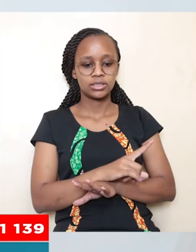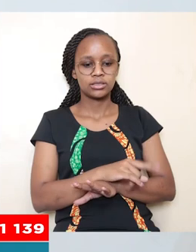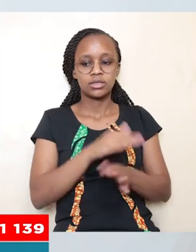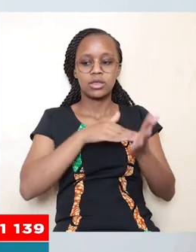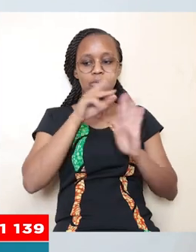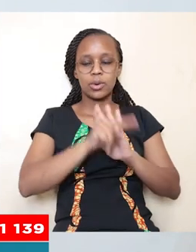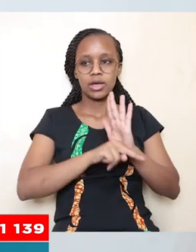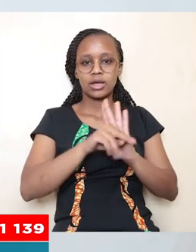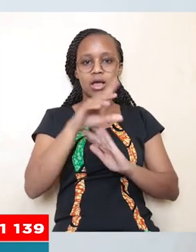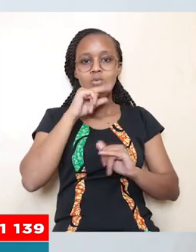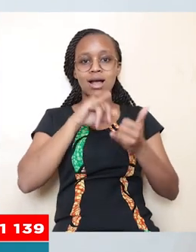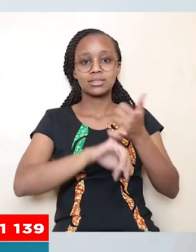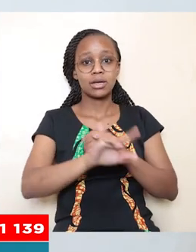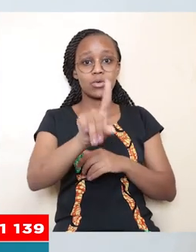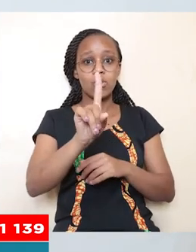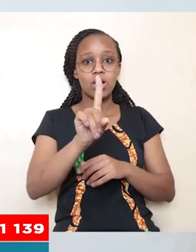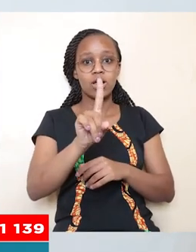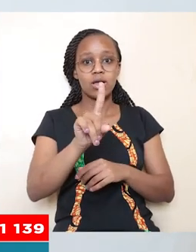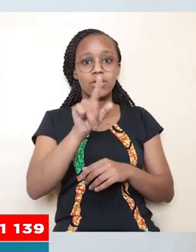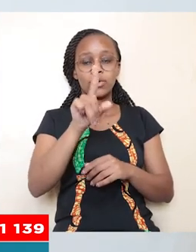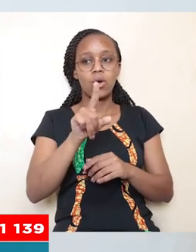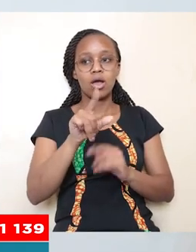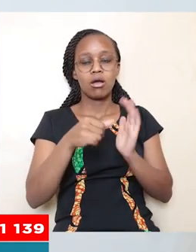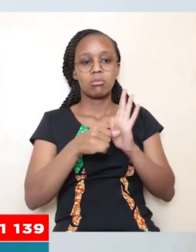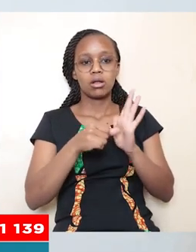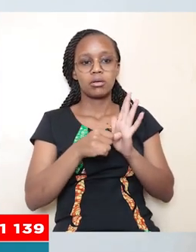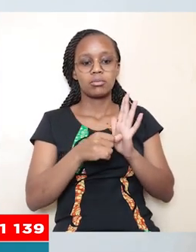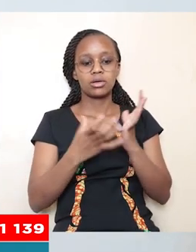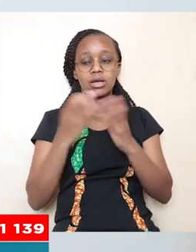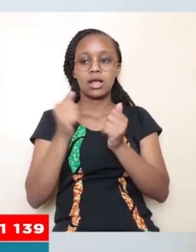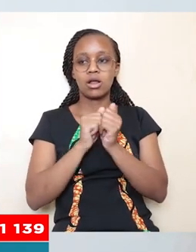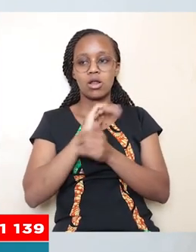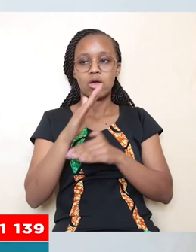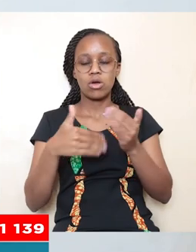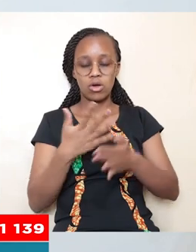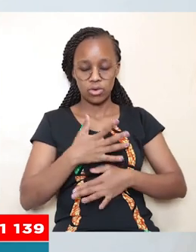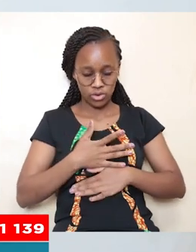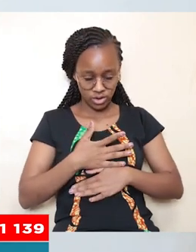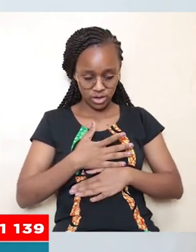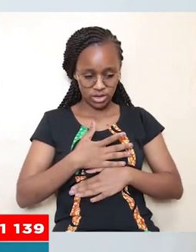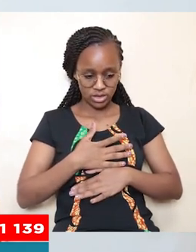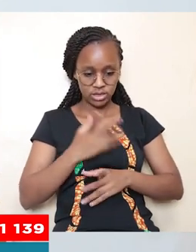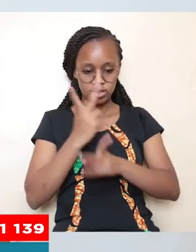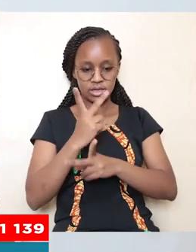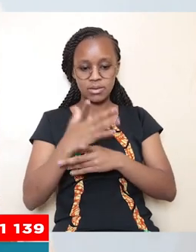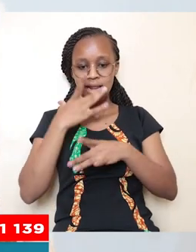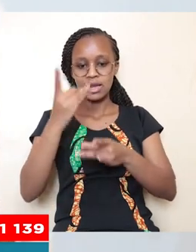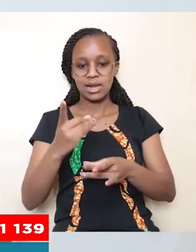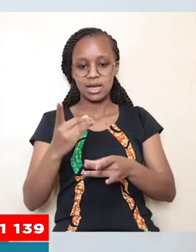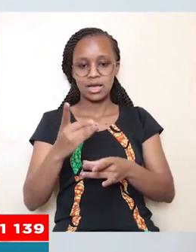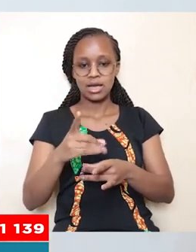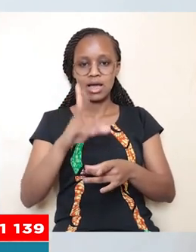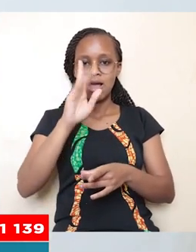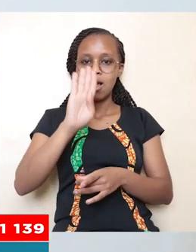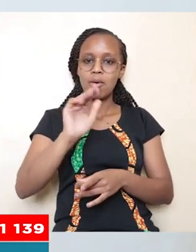the weaknesses of your husband, those are your scars. Carry them with honor. We always say that, put them like a badge of